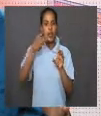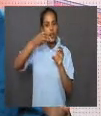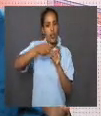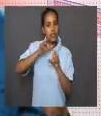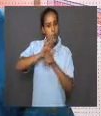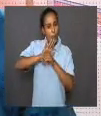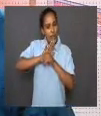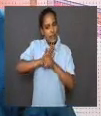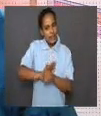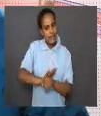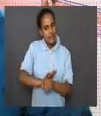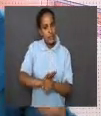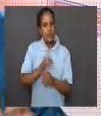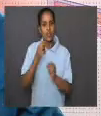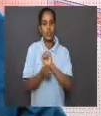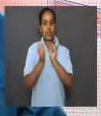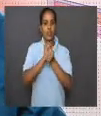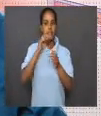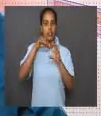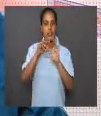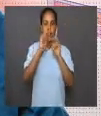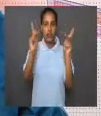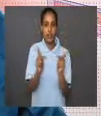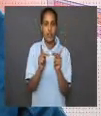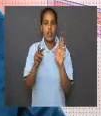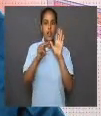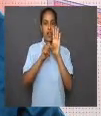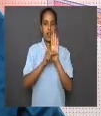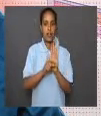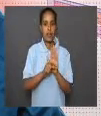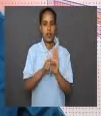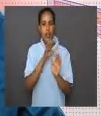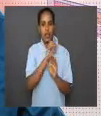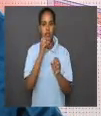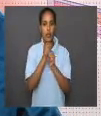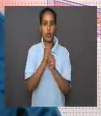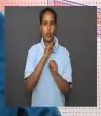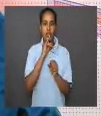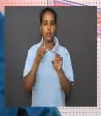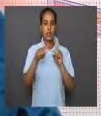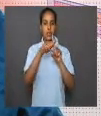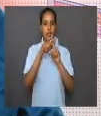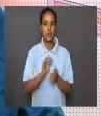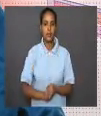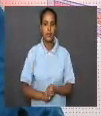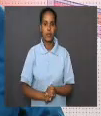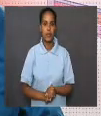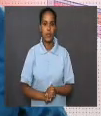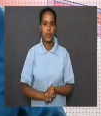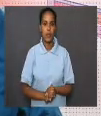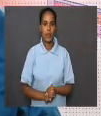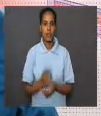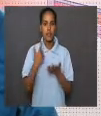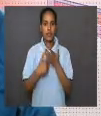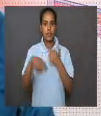negative. When a gas compresses, the change in its volume is negative and the work